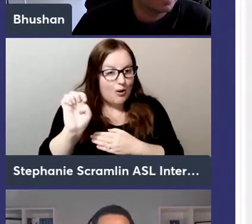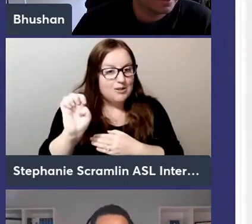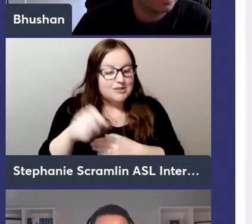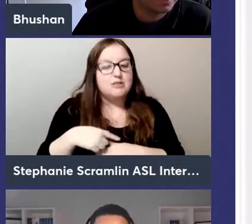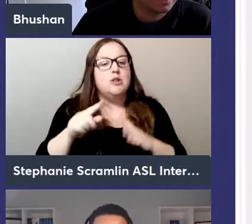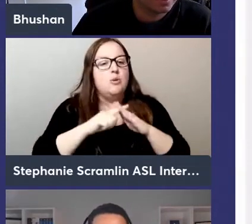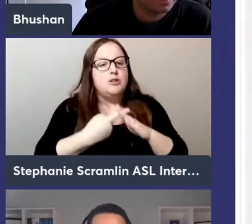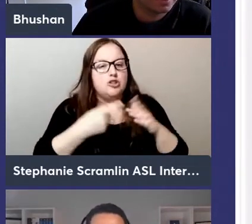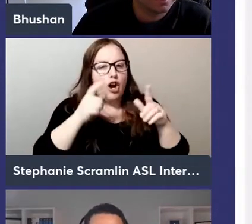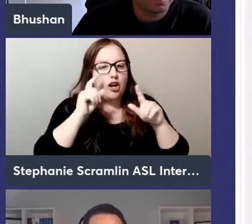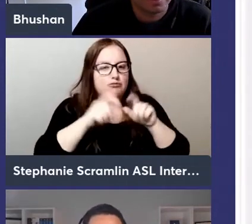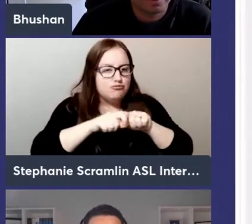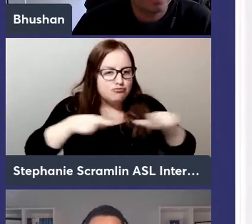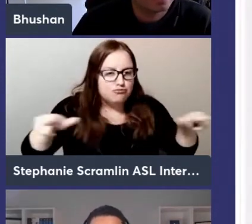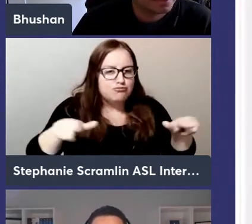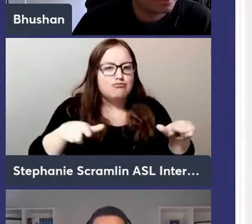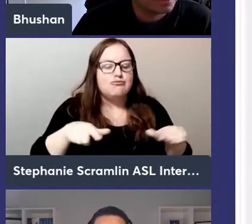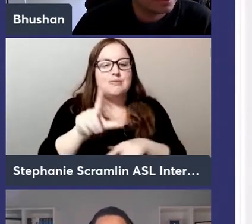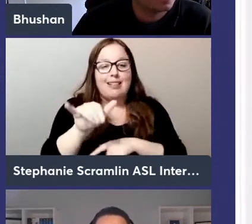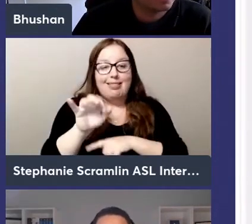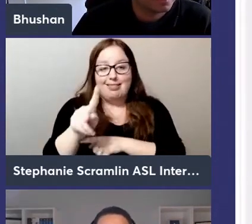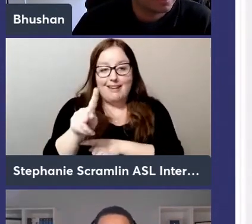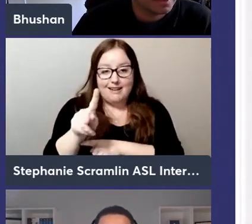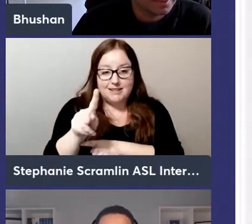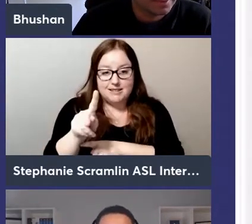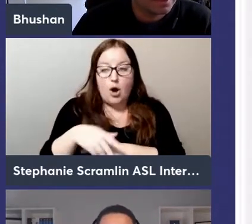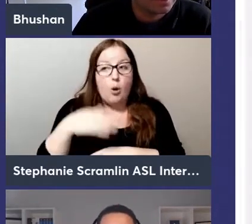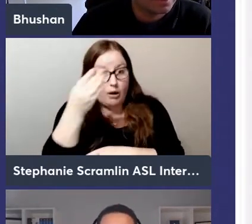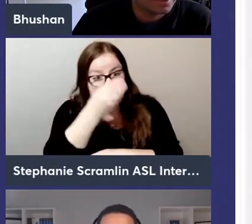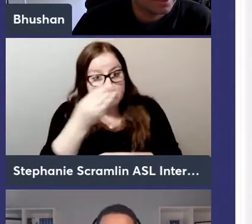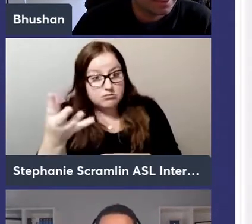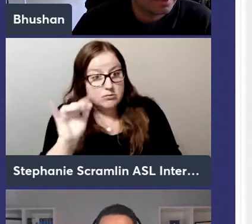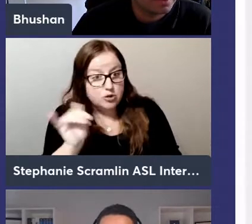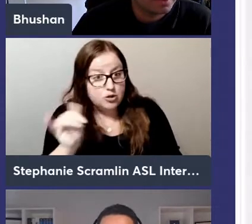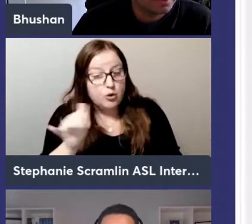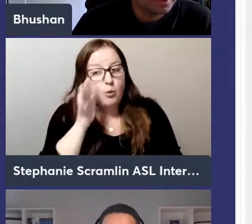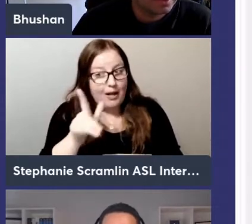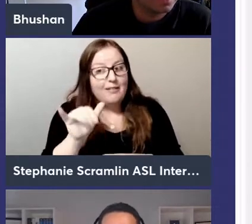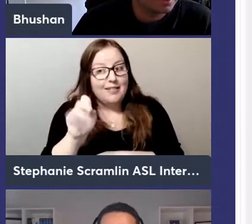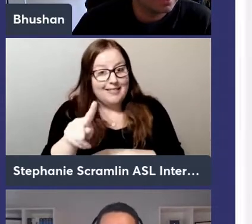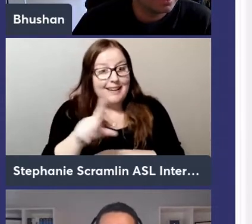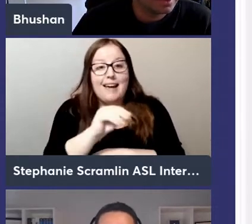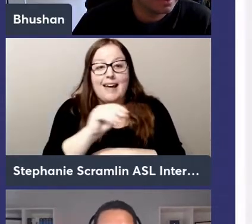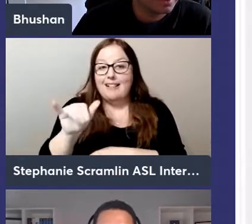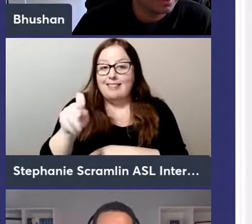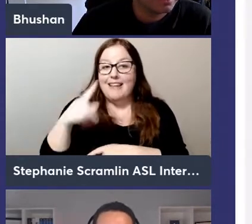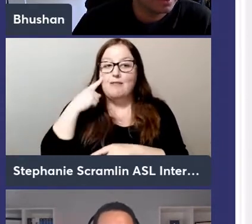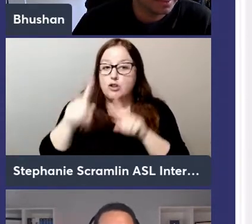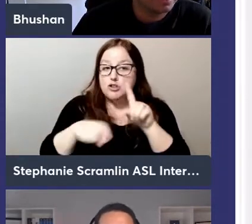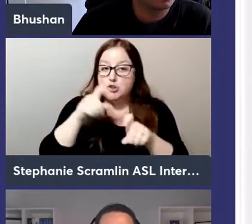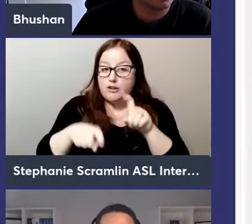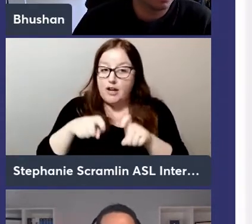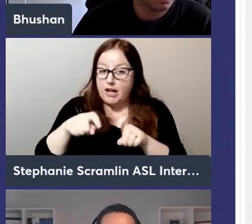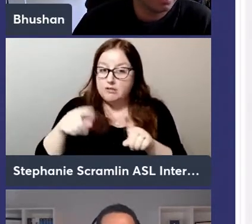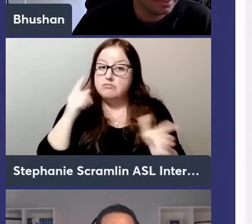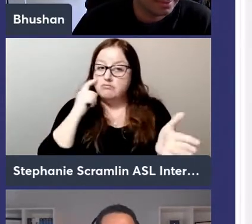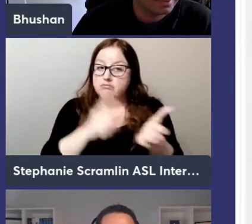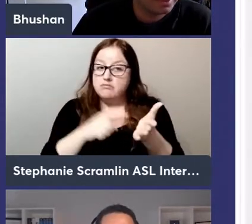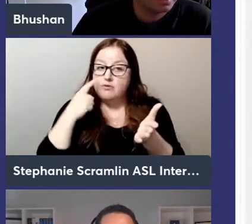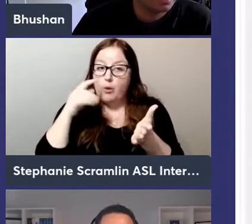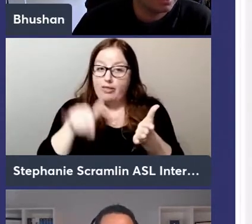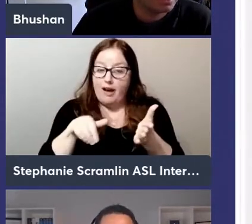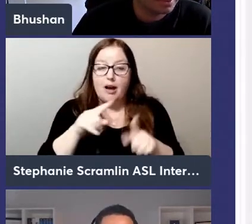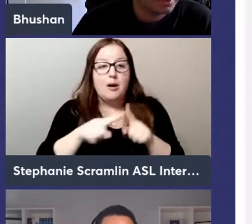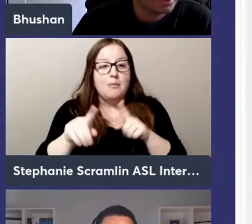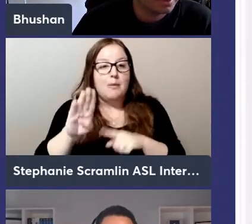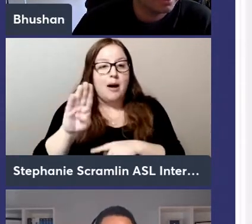start distributing out links, if actually, hey, heads up, everyone, there will be links. Also a link to our survey. So keep an eye out for that. But